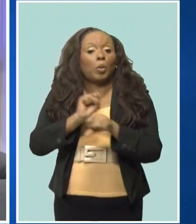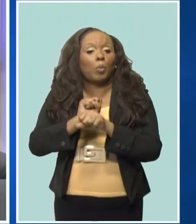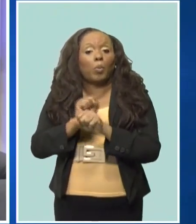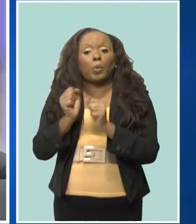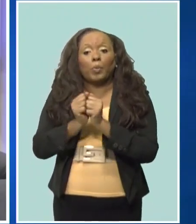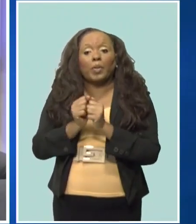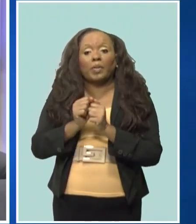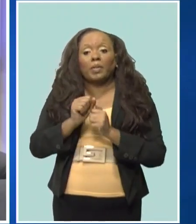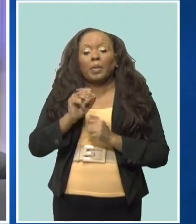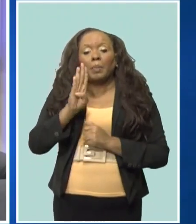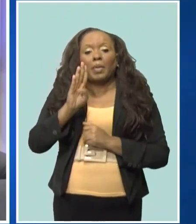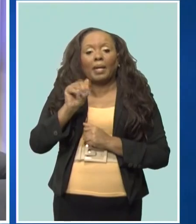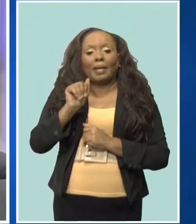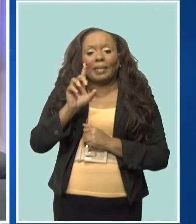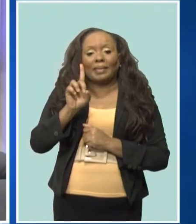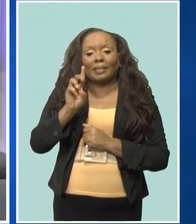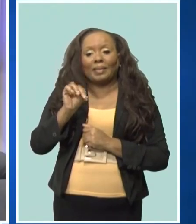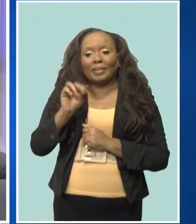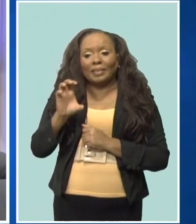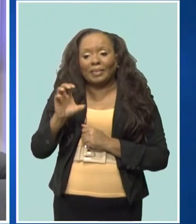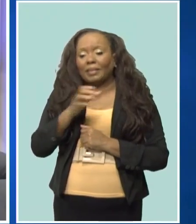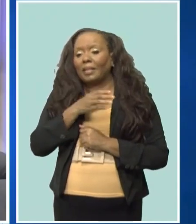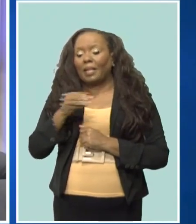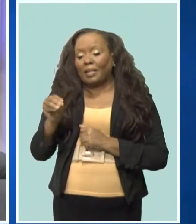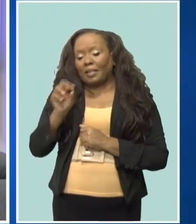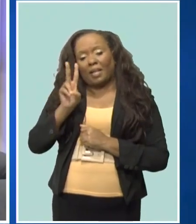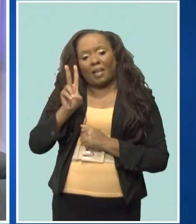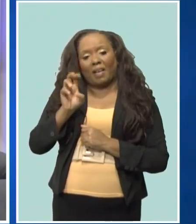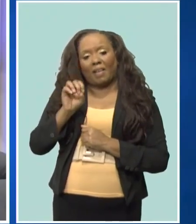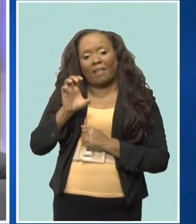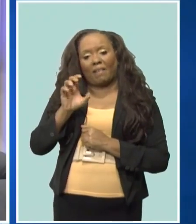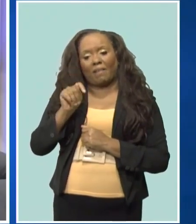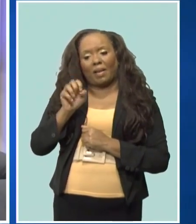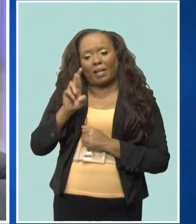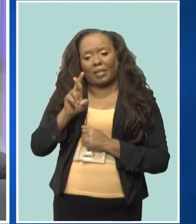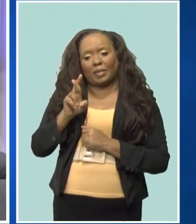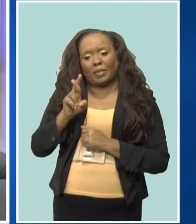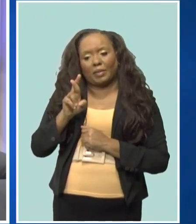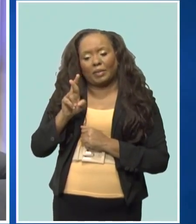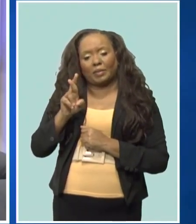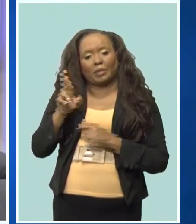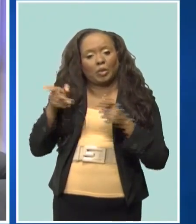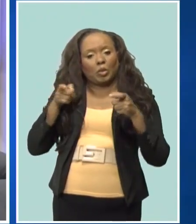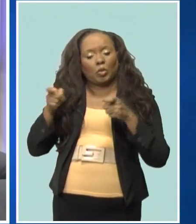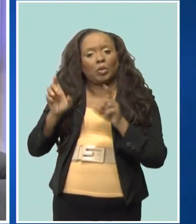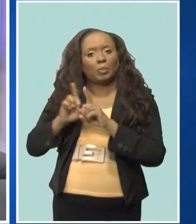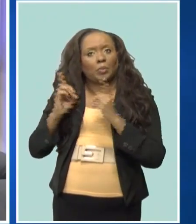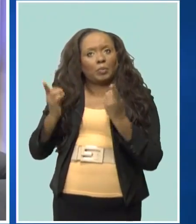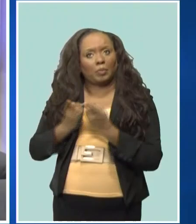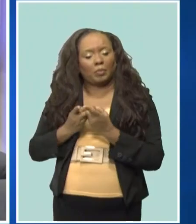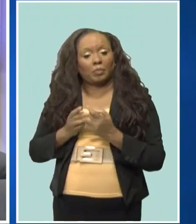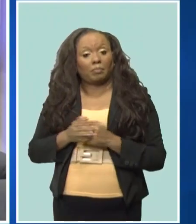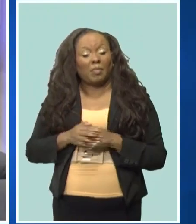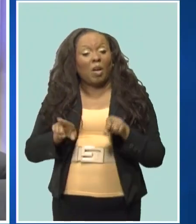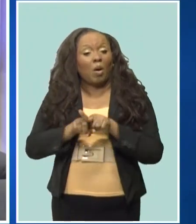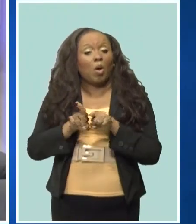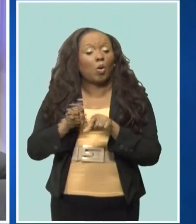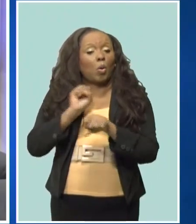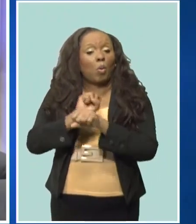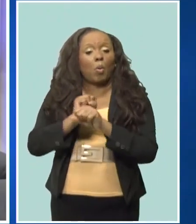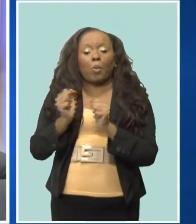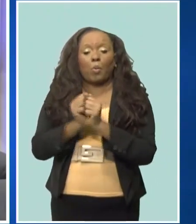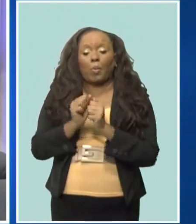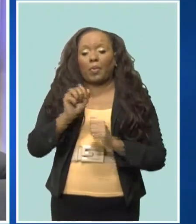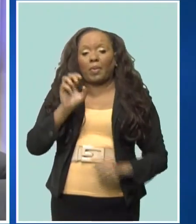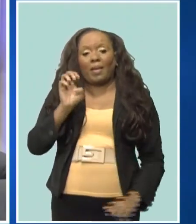from the BADMC and the Pesticide Board that belong to the Ministry of Agriculture. And of course, Export Barbados, they